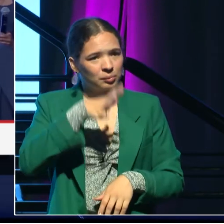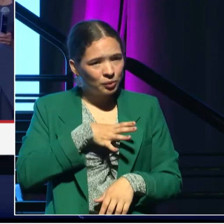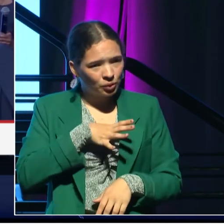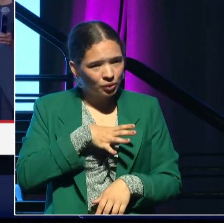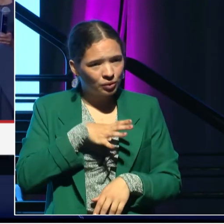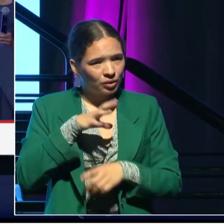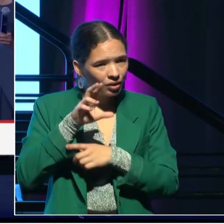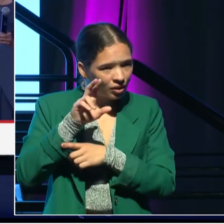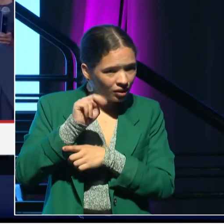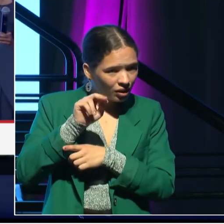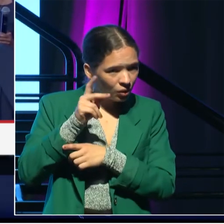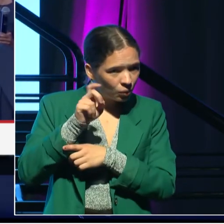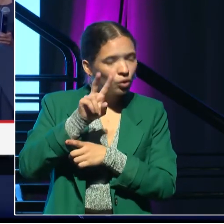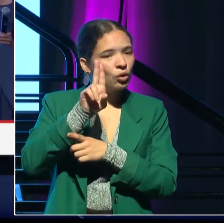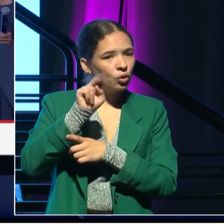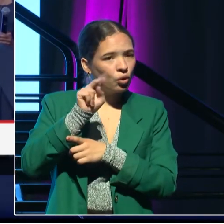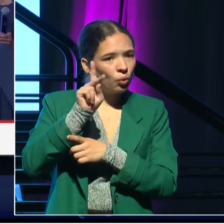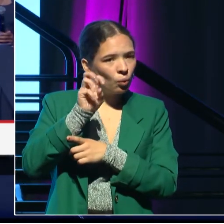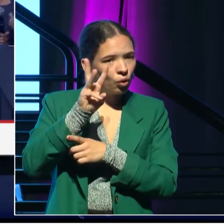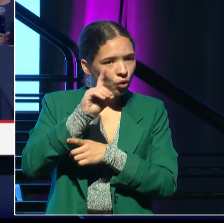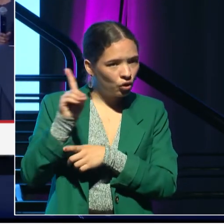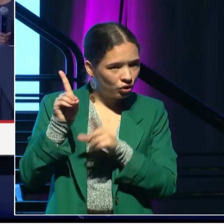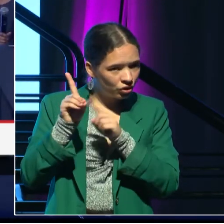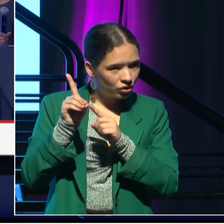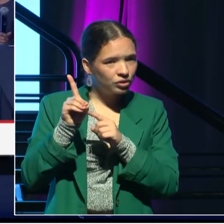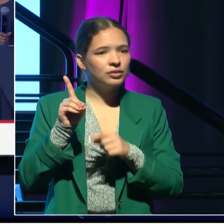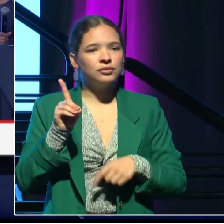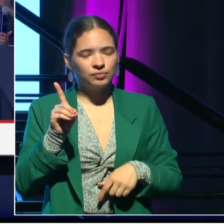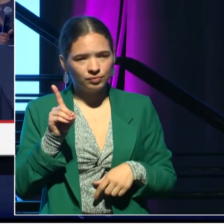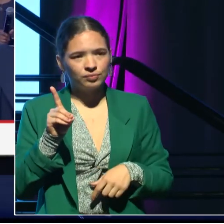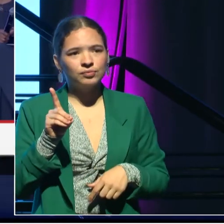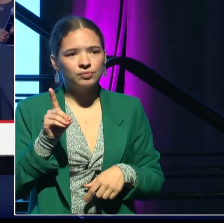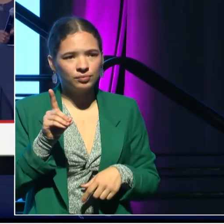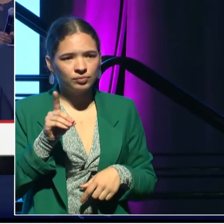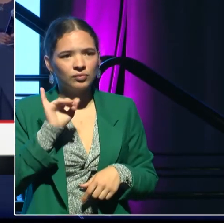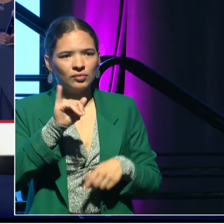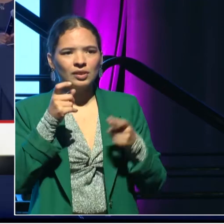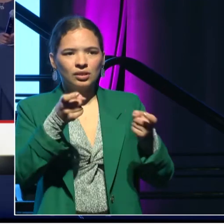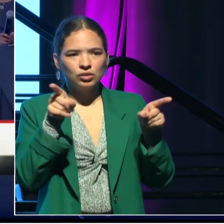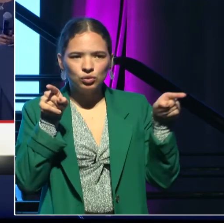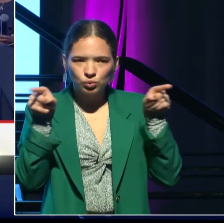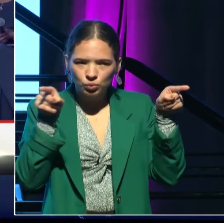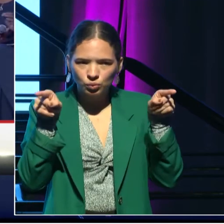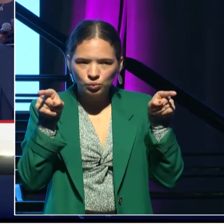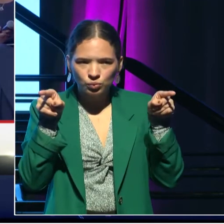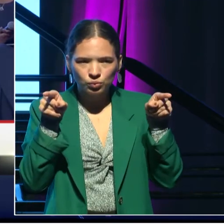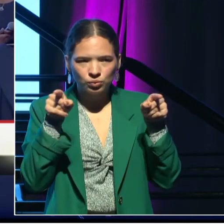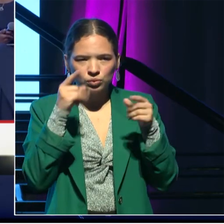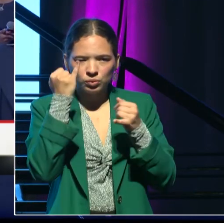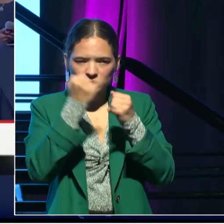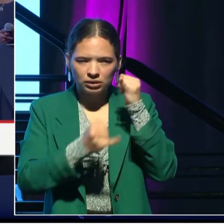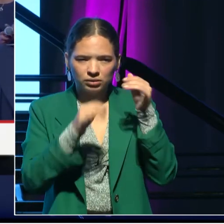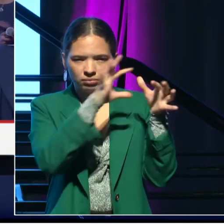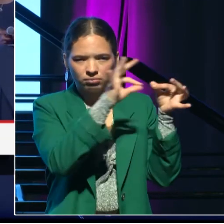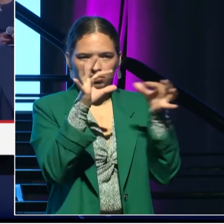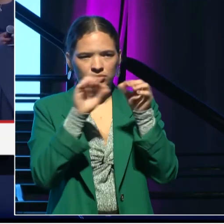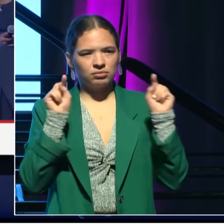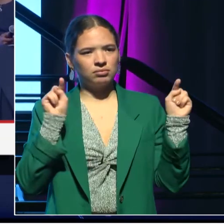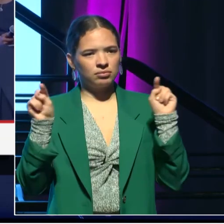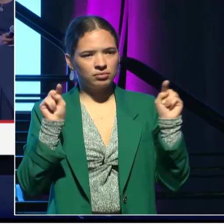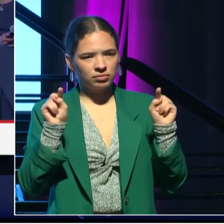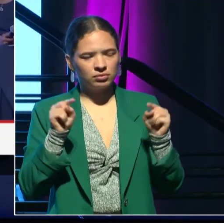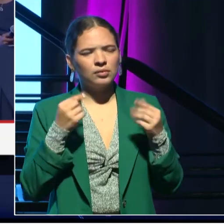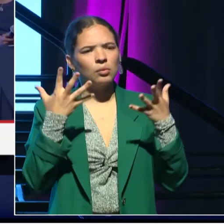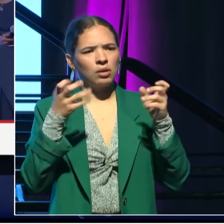working together. But Congresswoman Underwood, I'm going to give you and then the mayor the final words. And this is what I want to ask you. We've talked a lot